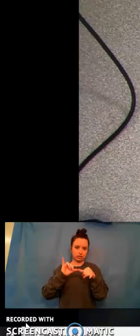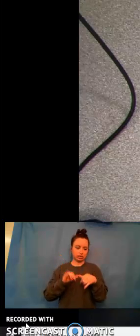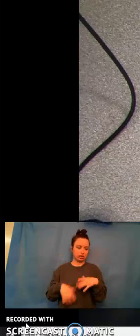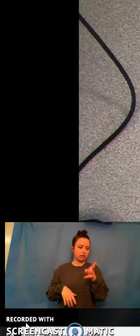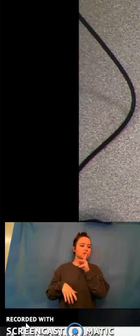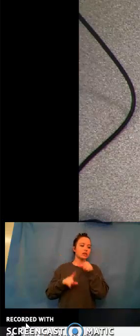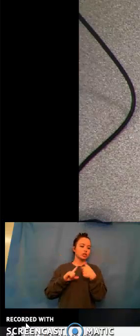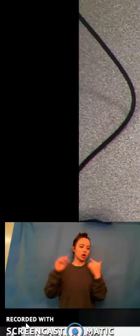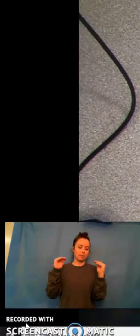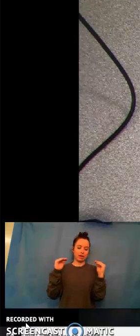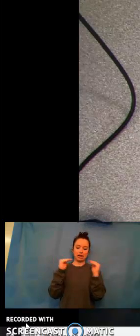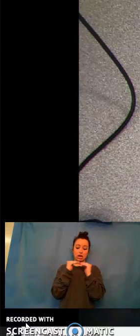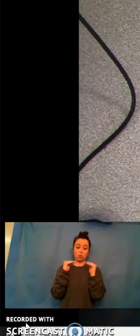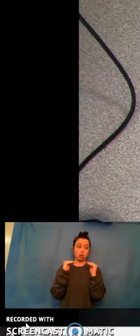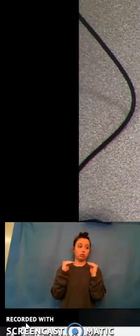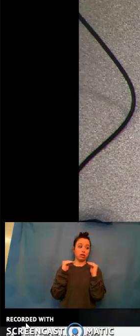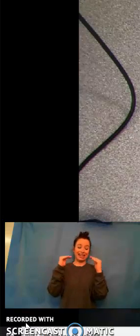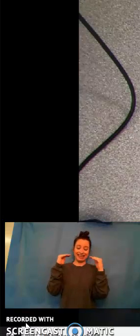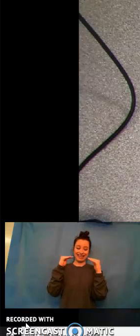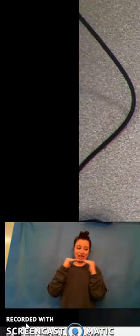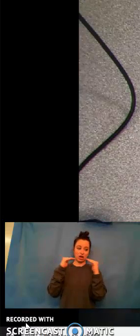So let's talk about equal for a second.